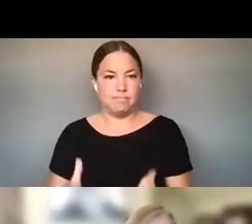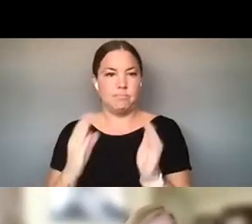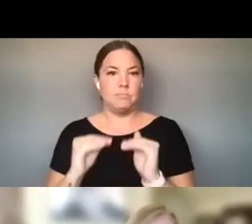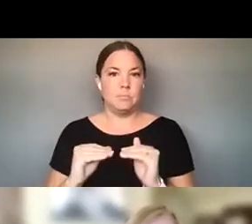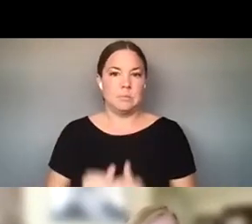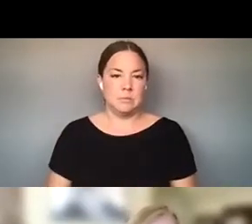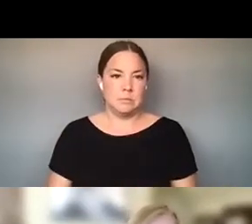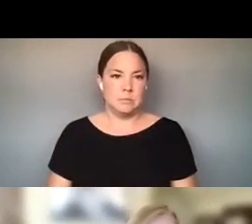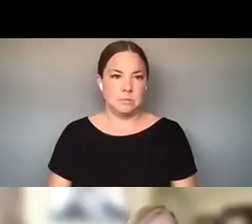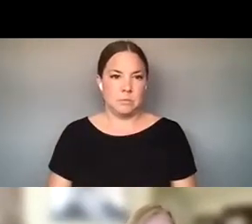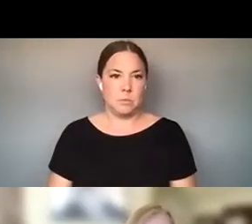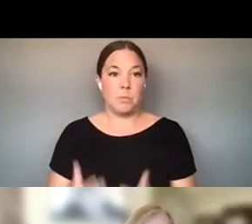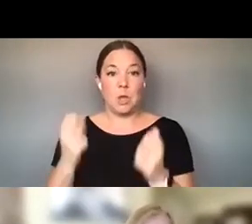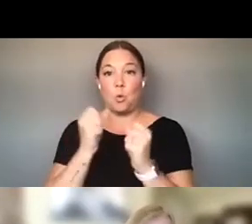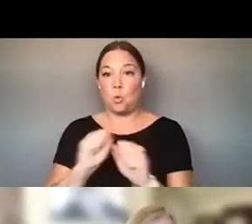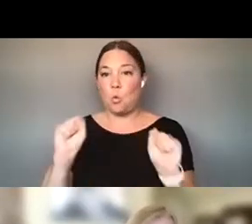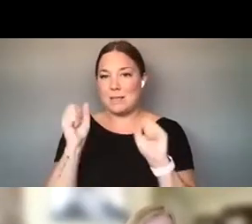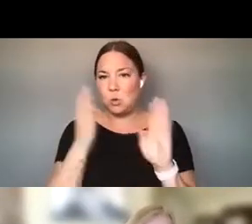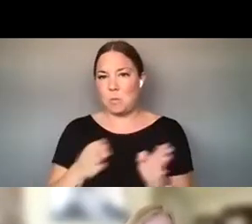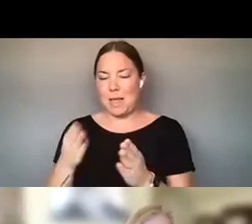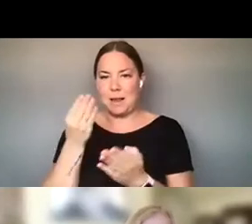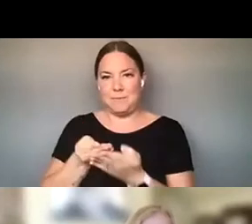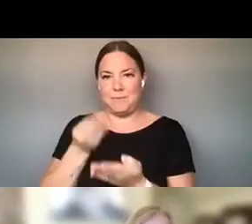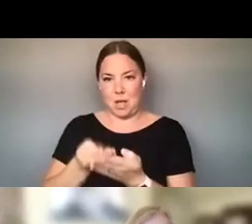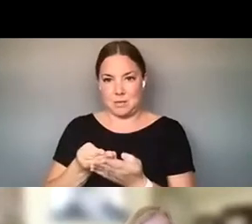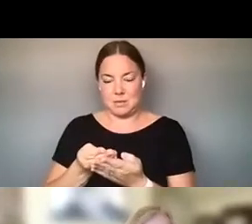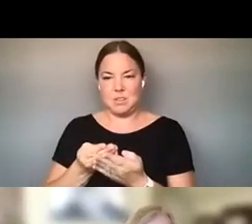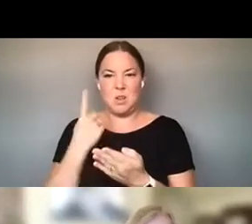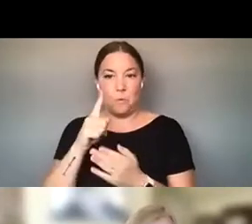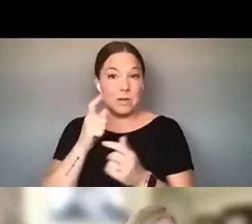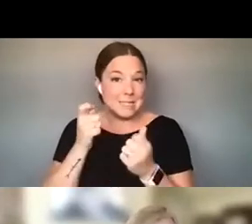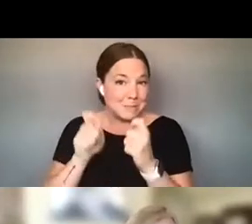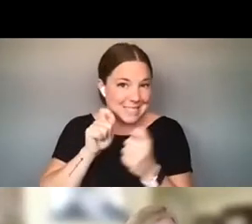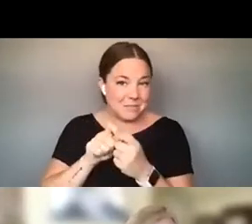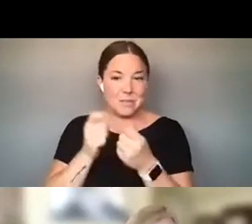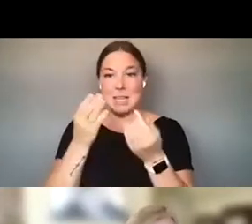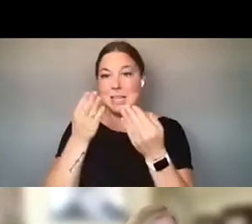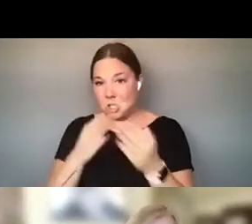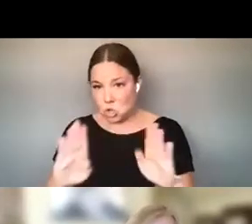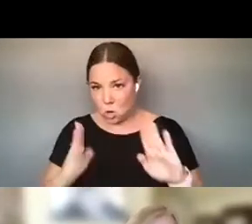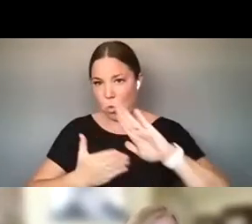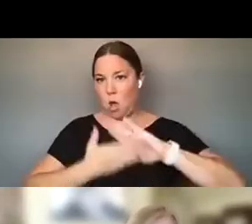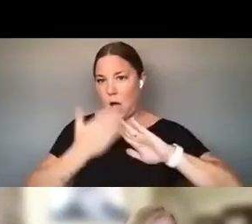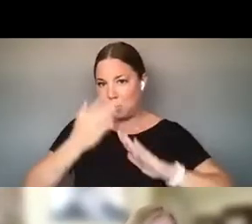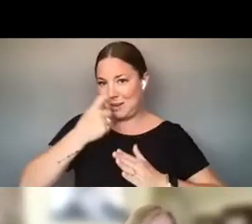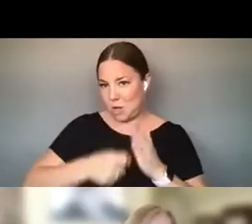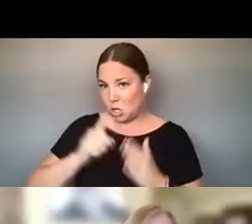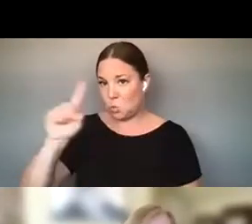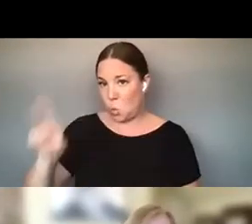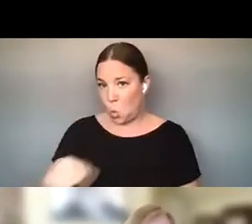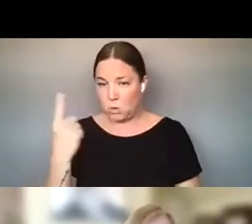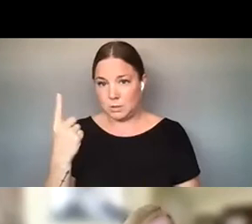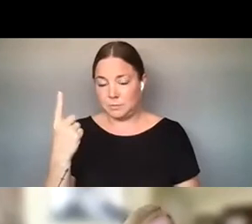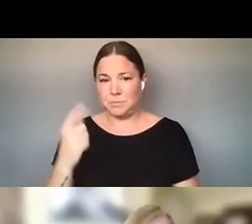Rescue plan funds are for specific general operating costs only. What's the difference